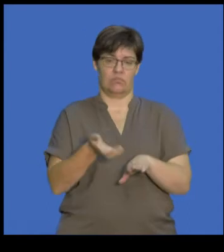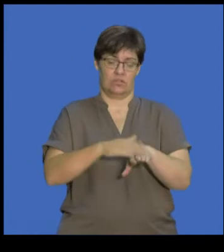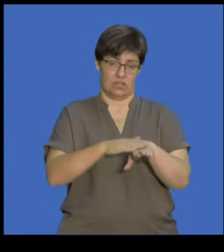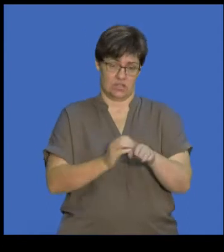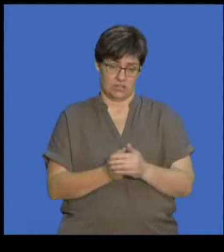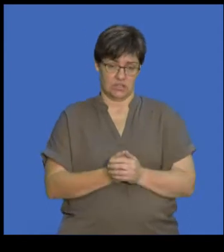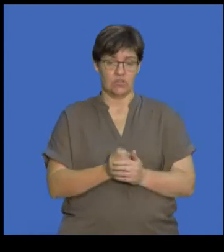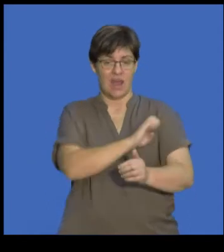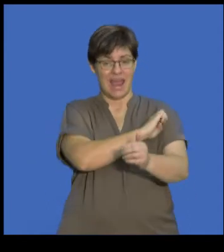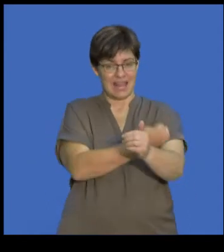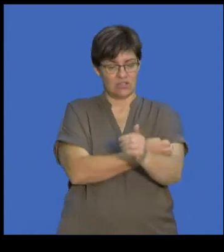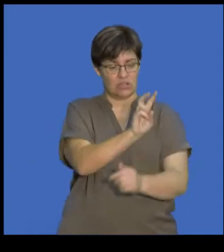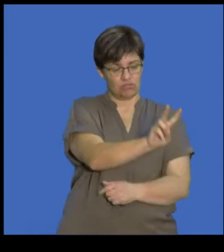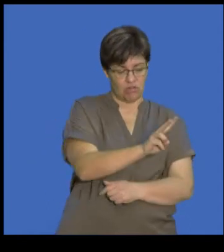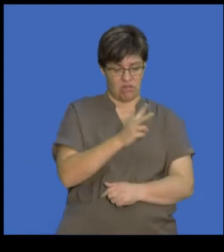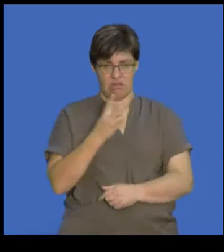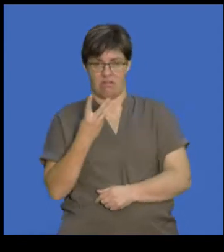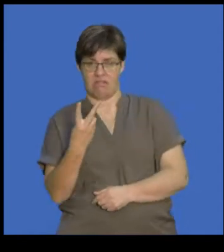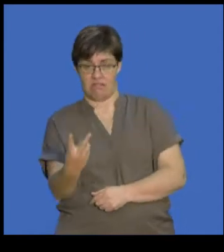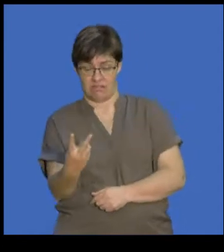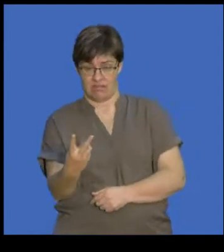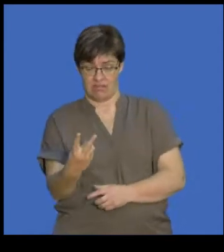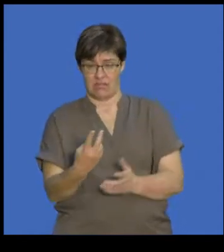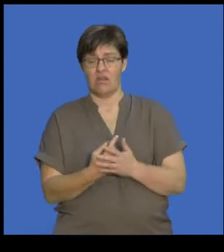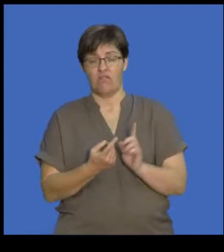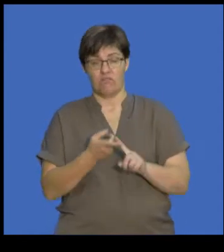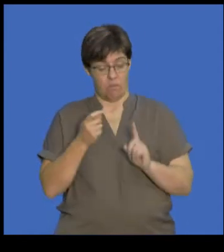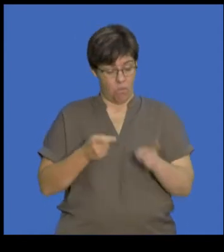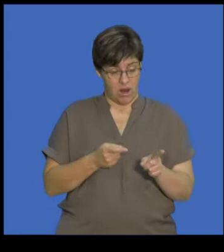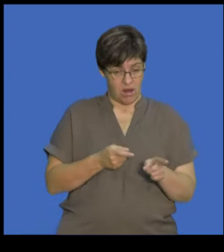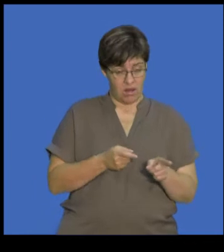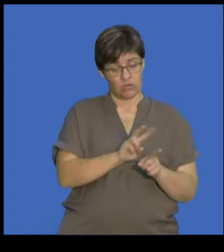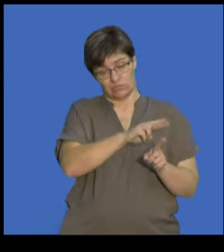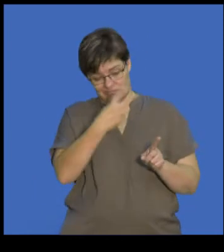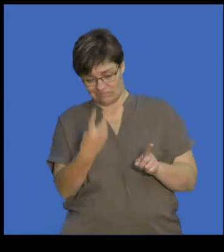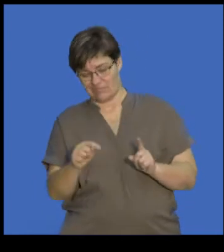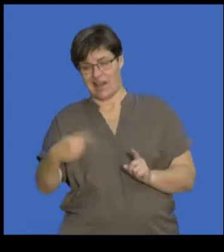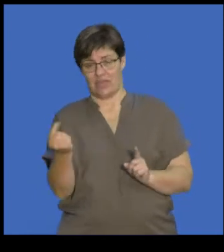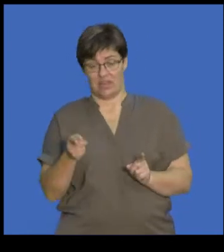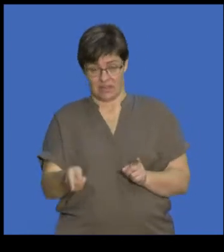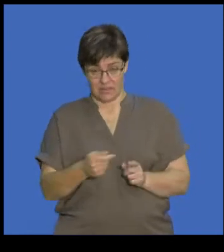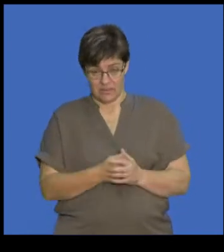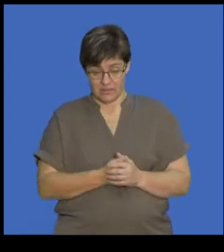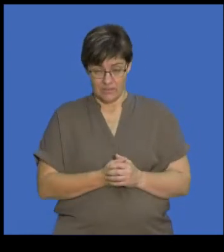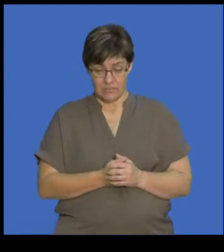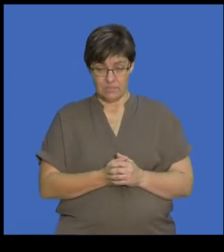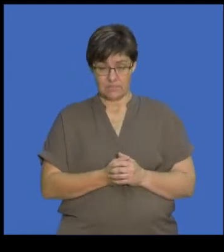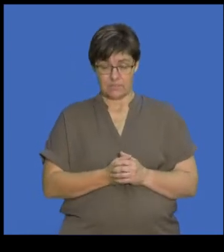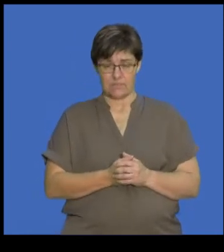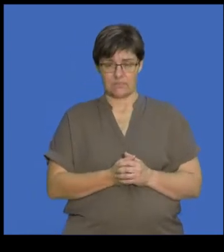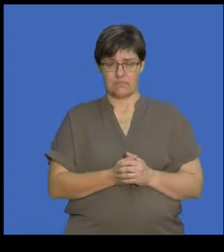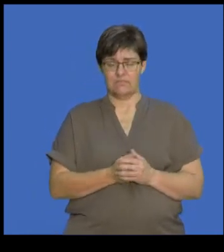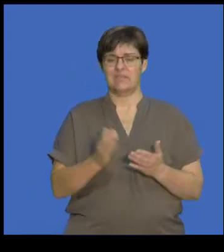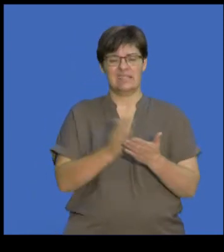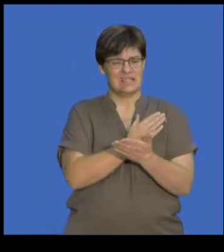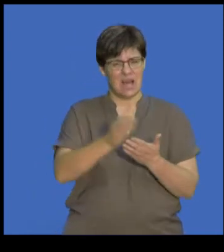talk of energy transformation, right? Which means from one form to the other, okay? So these are some of